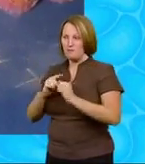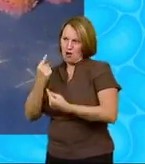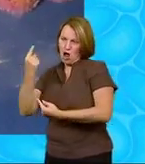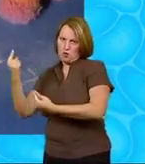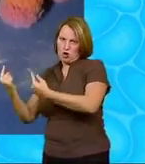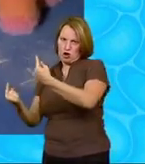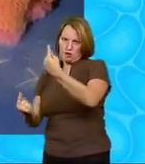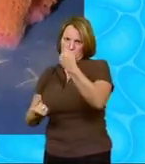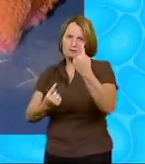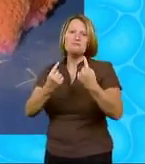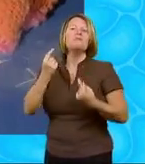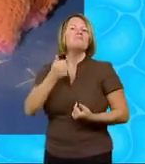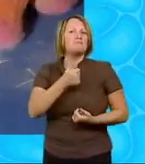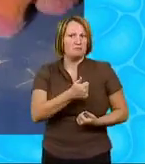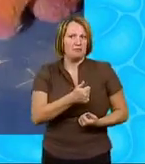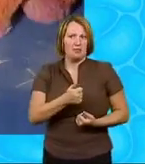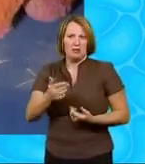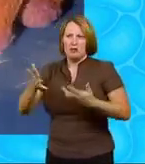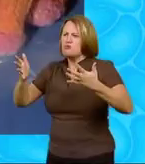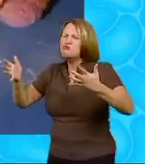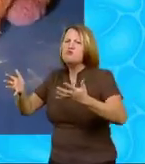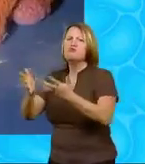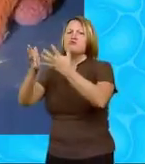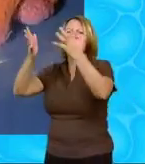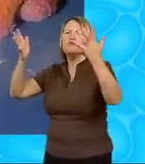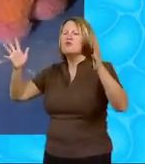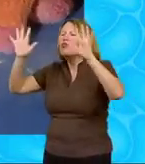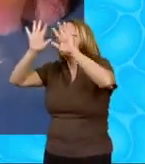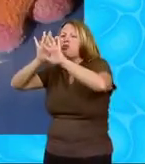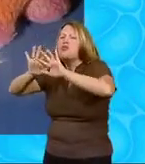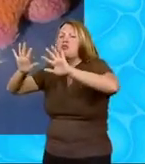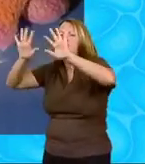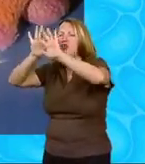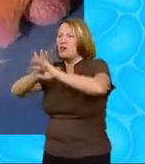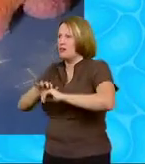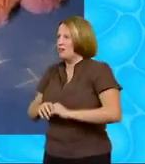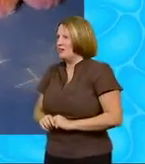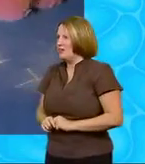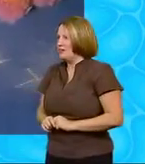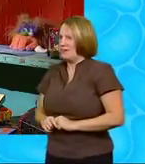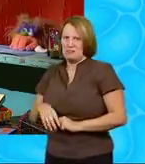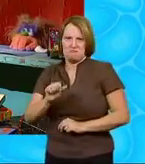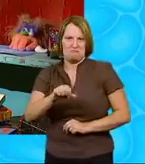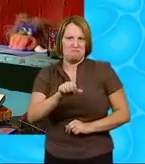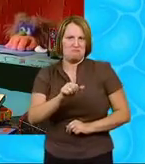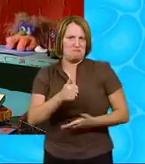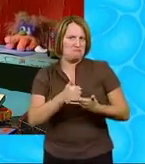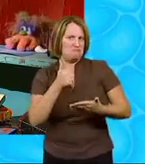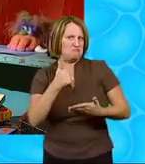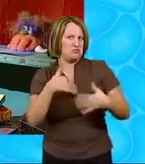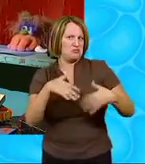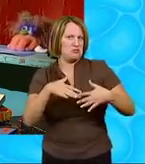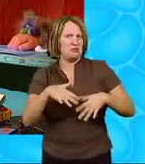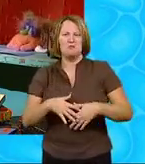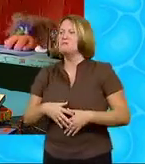night. Yes. With fireworks! And they're so smoky, it's all misty. And that's very good. Say hooray, Dib